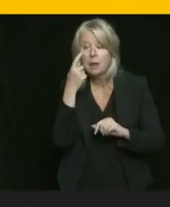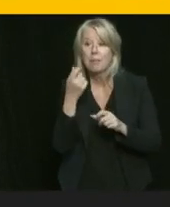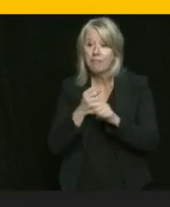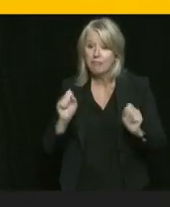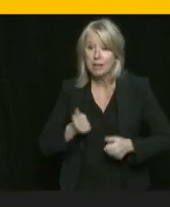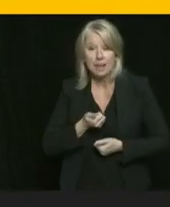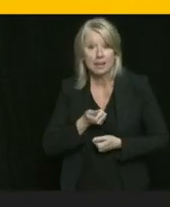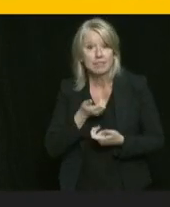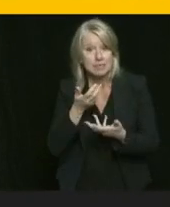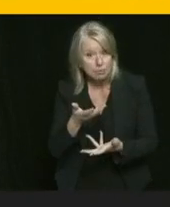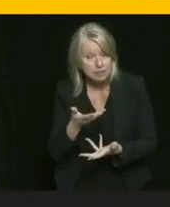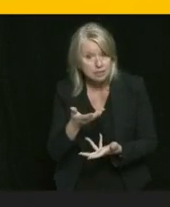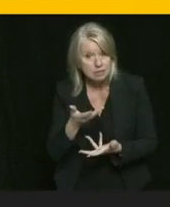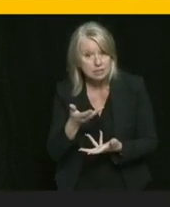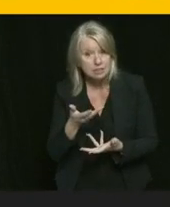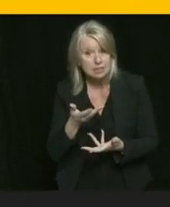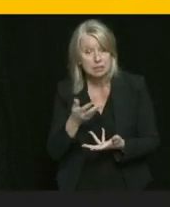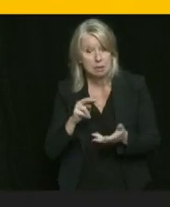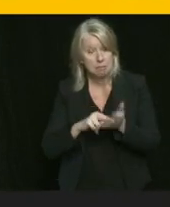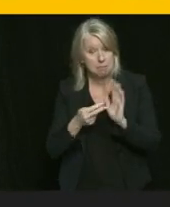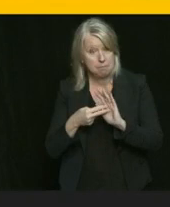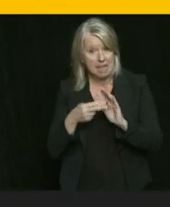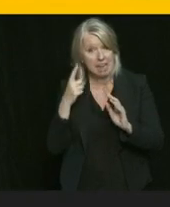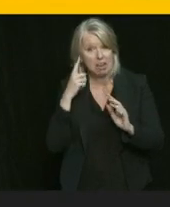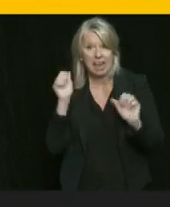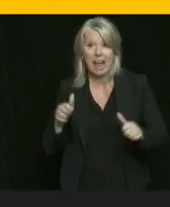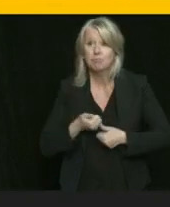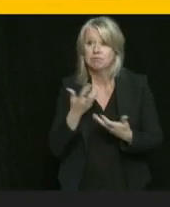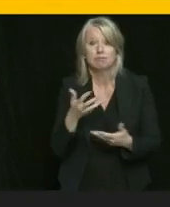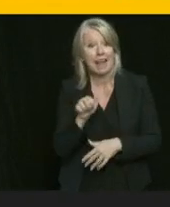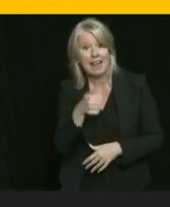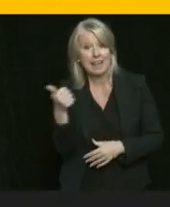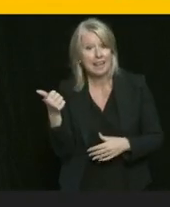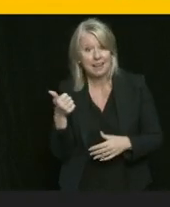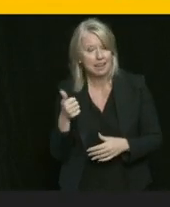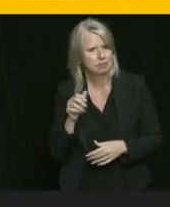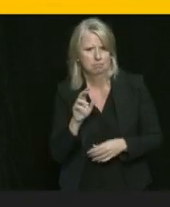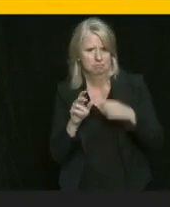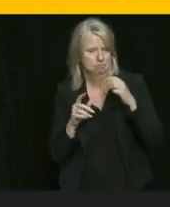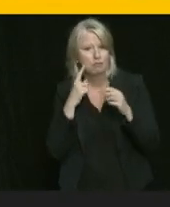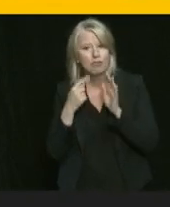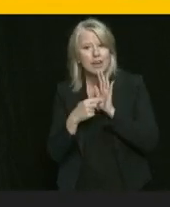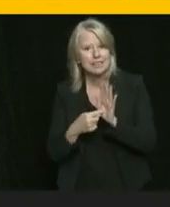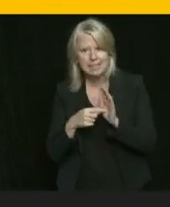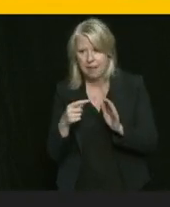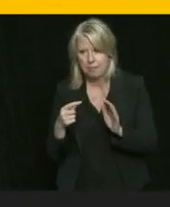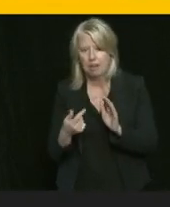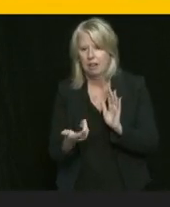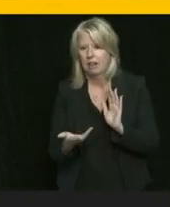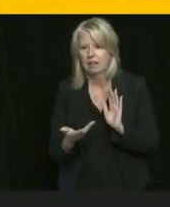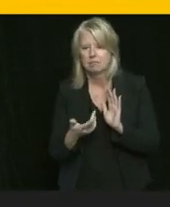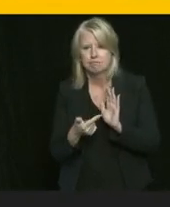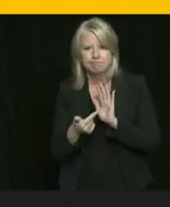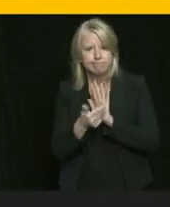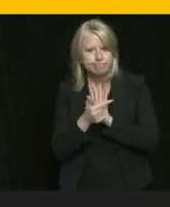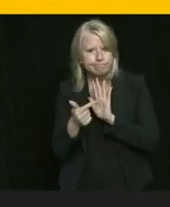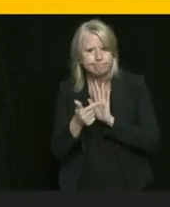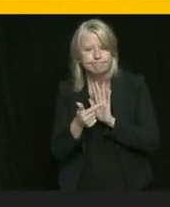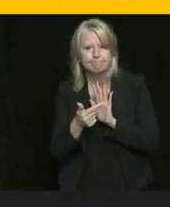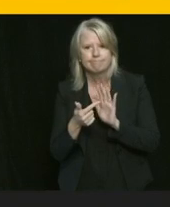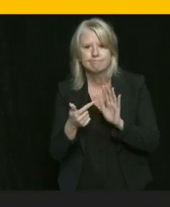Expression is not unlimited. For example, it's not allowed to